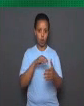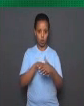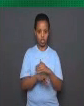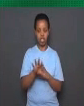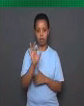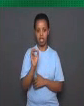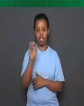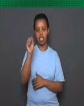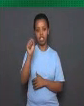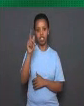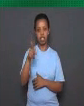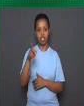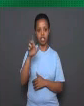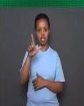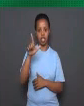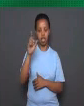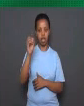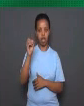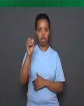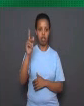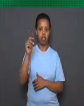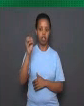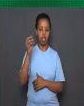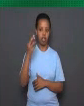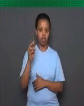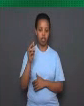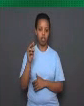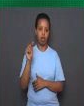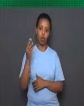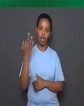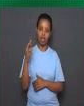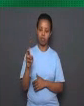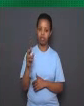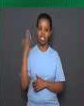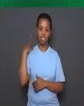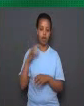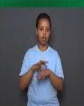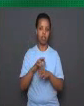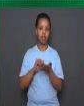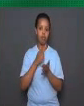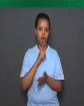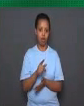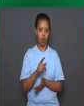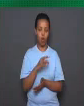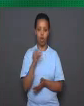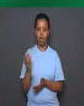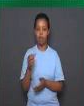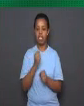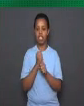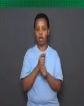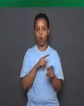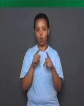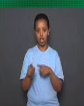a cell. It is a network of fibers made of proteins that